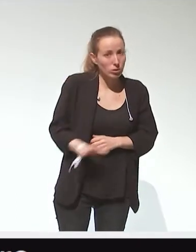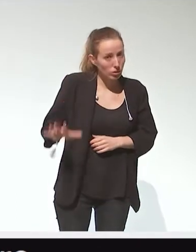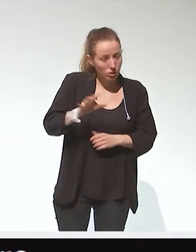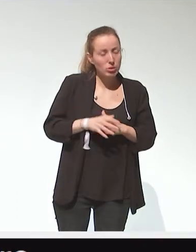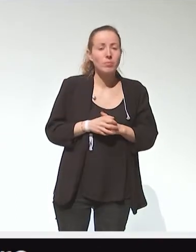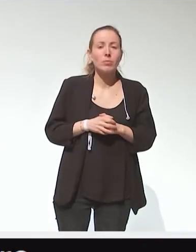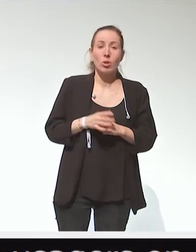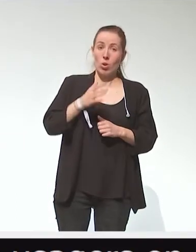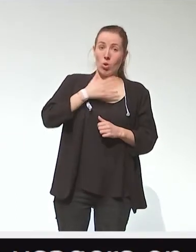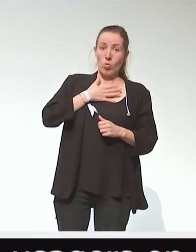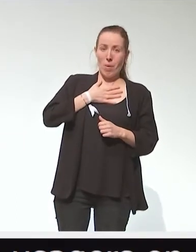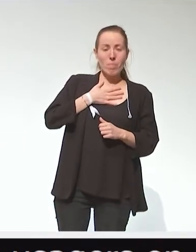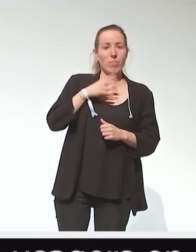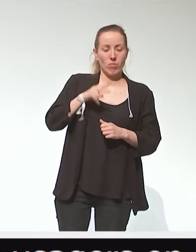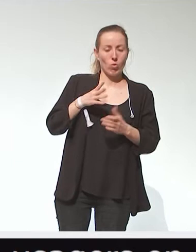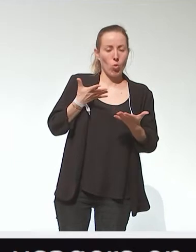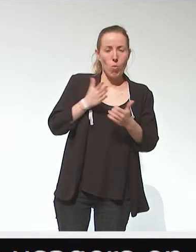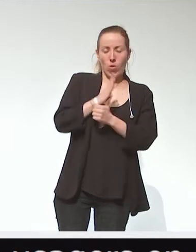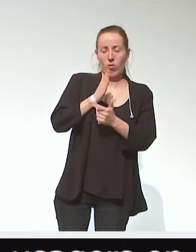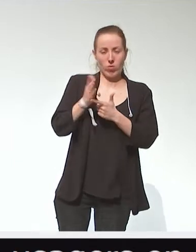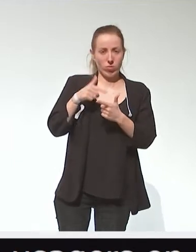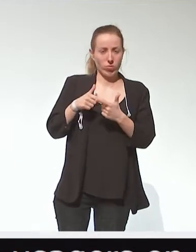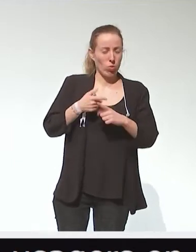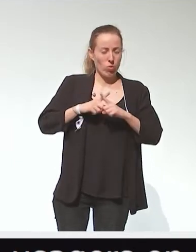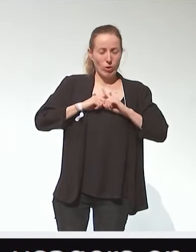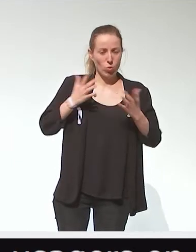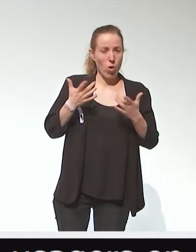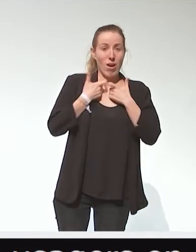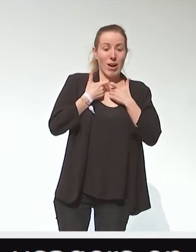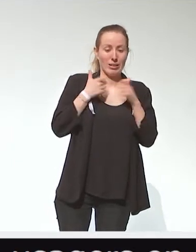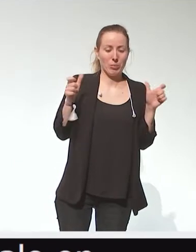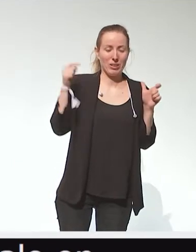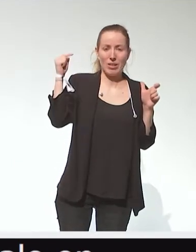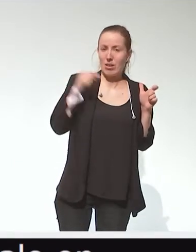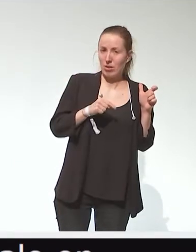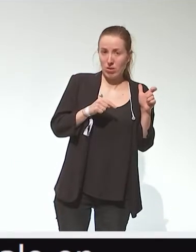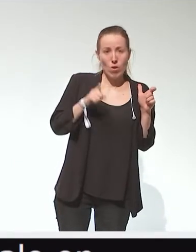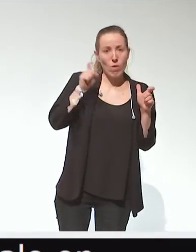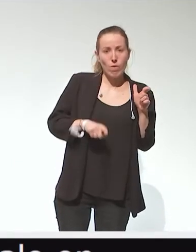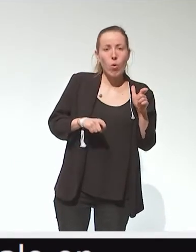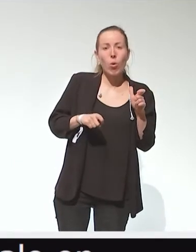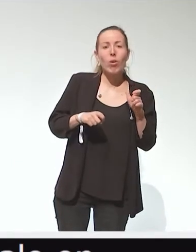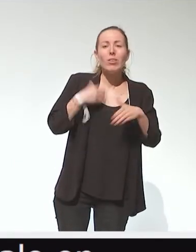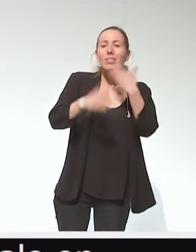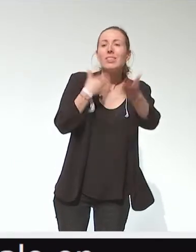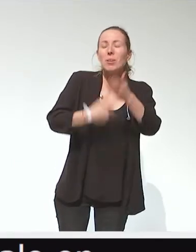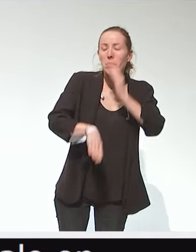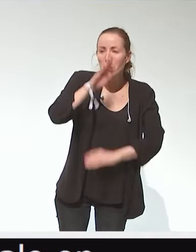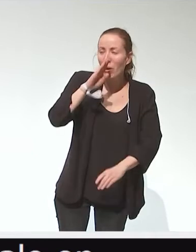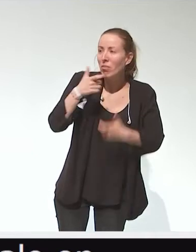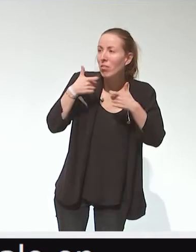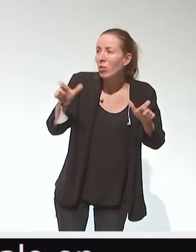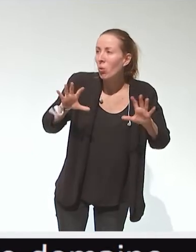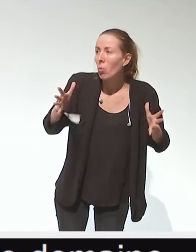with disabilities. It's a legal obligation in France. So first of all, accessibility, must